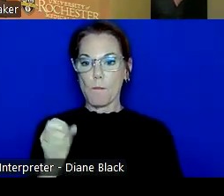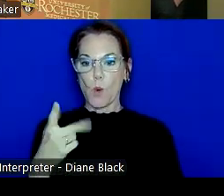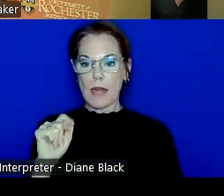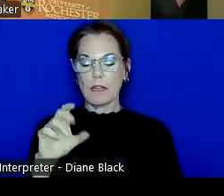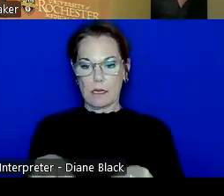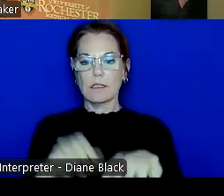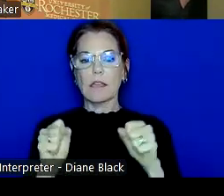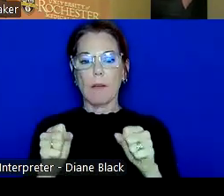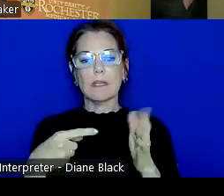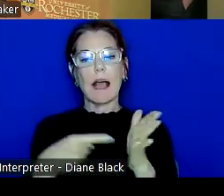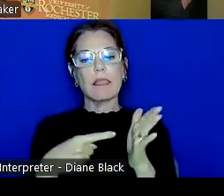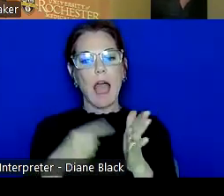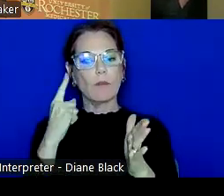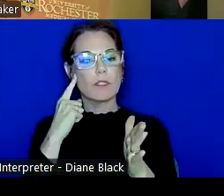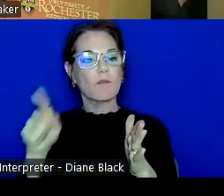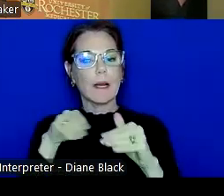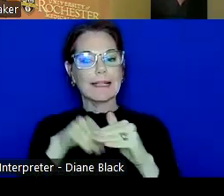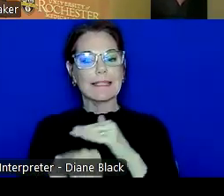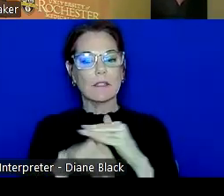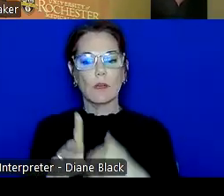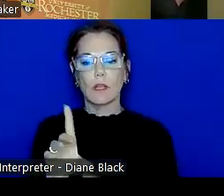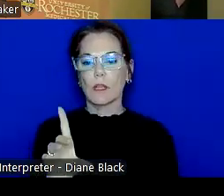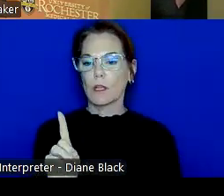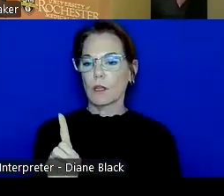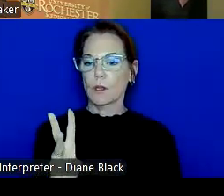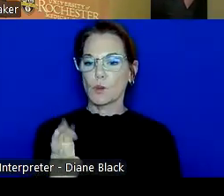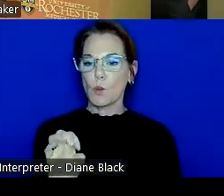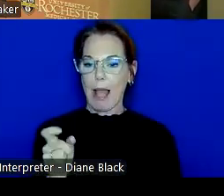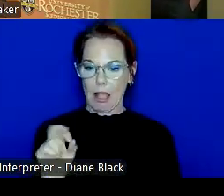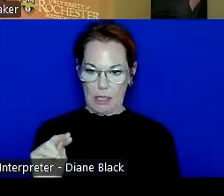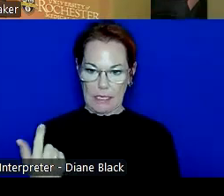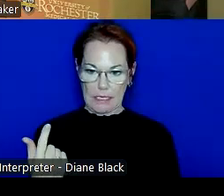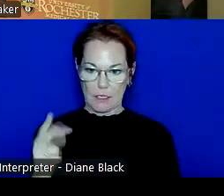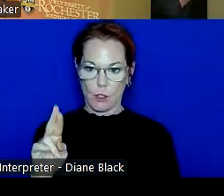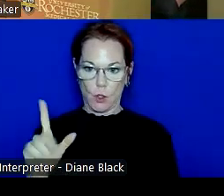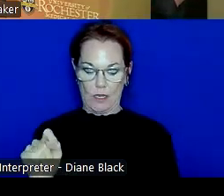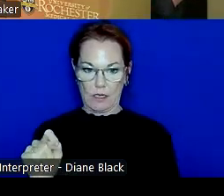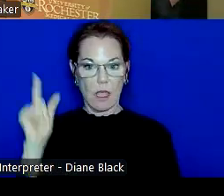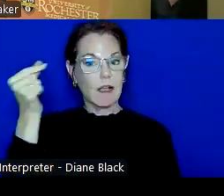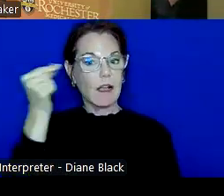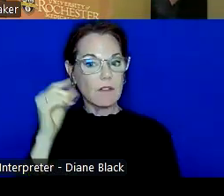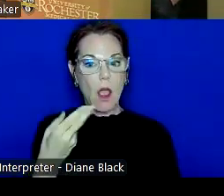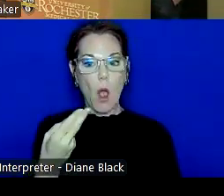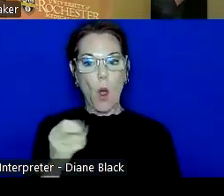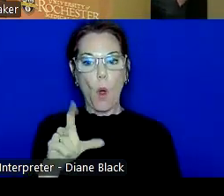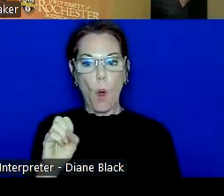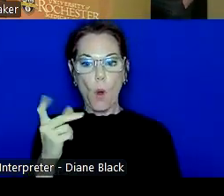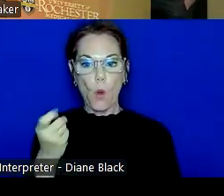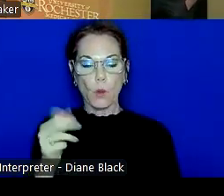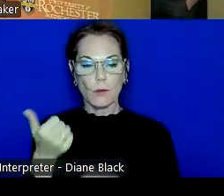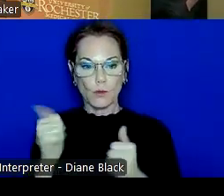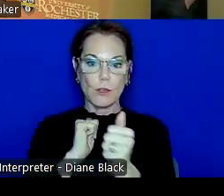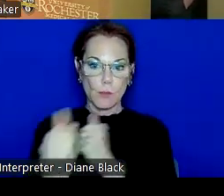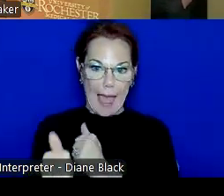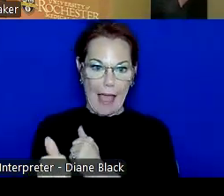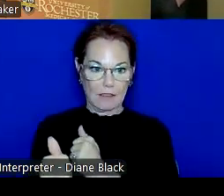allowance for accessory dwelling units. Any town can do this. In fact, Governor Hochul tried to pass this into law in New York State to